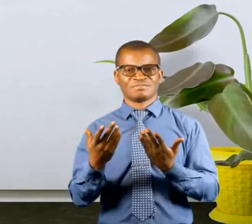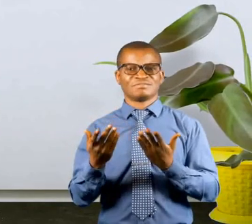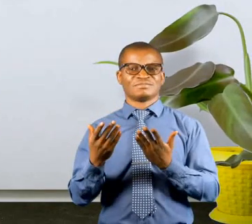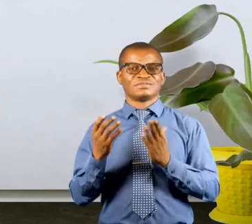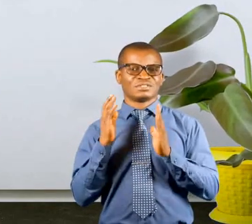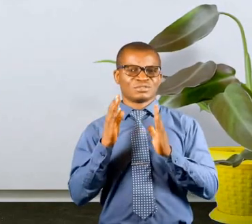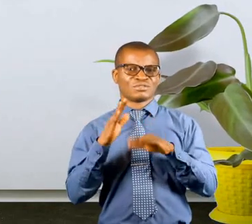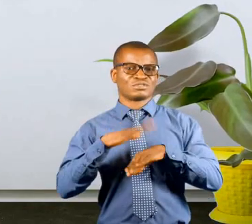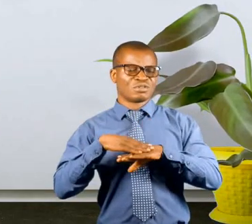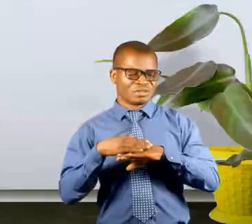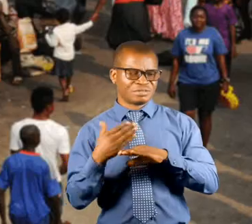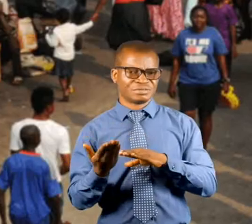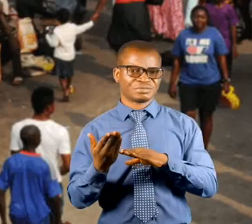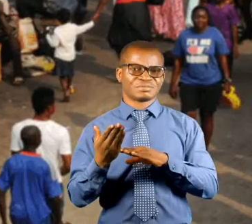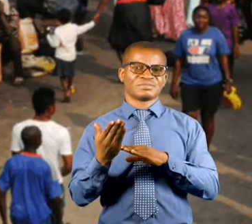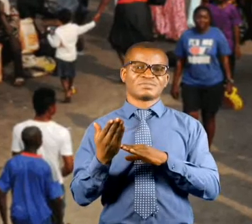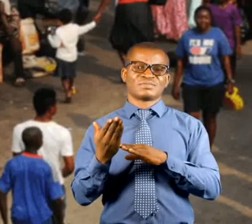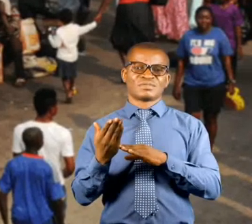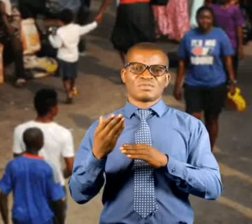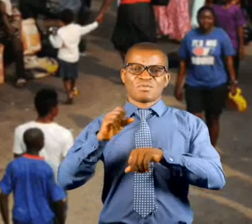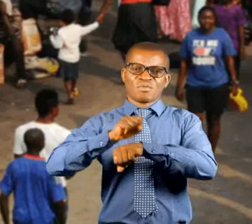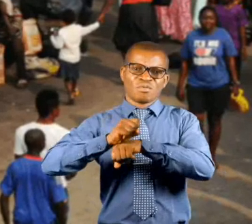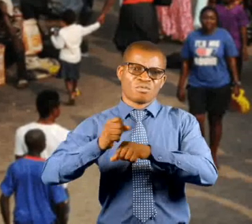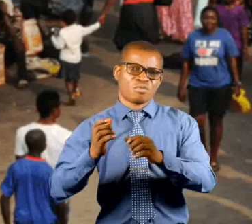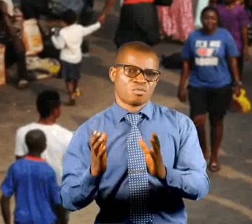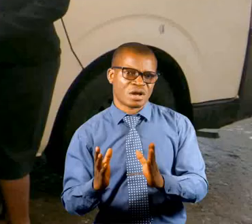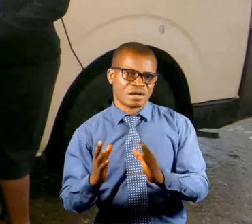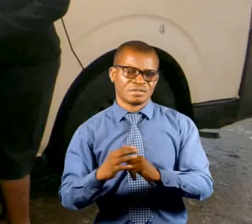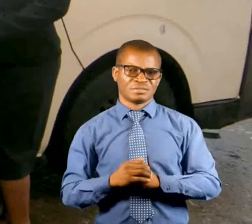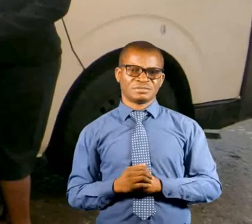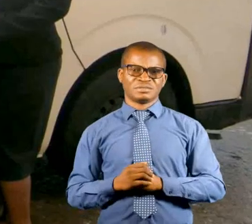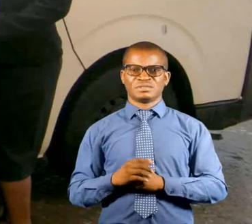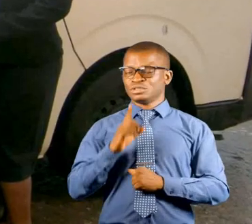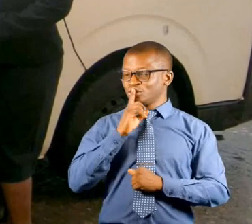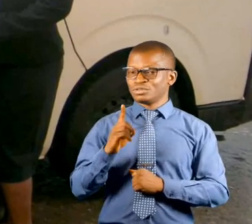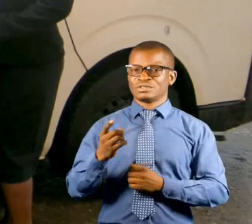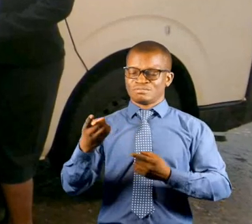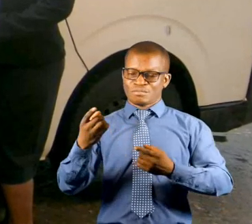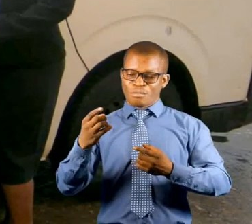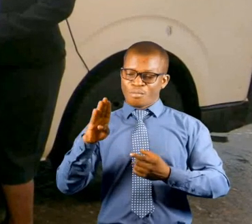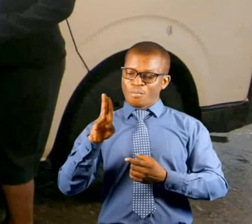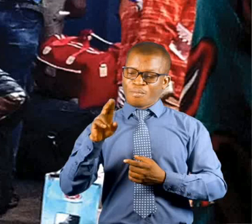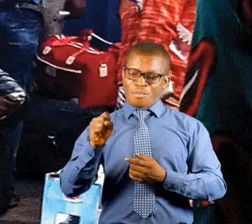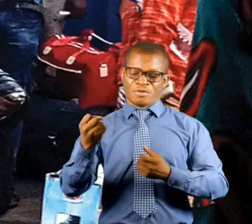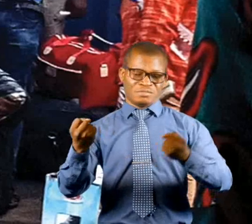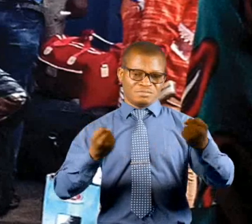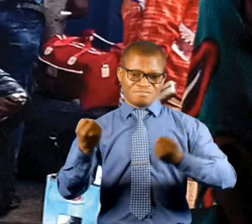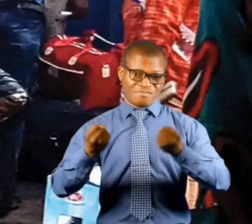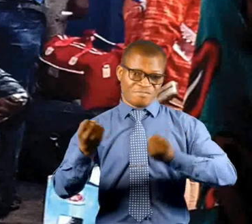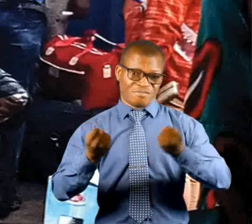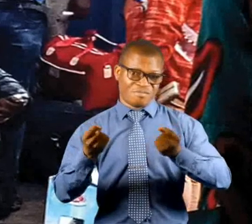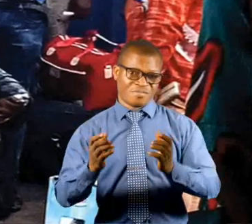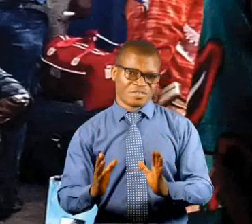very much on the road workers. So the reality is, like, these bus drivers,